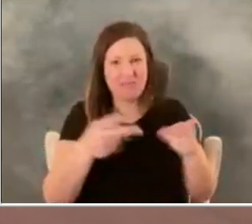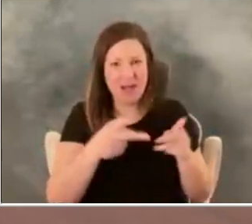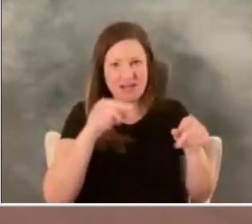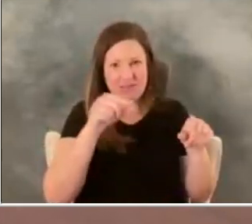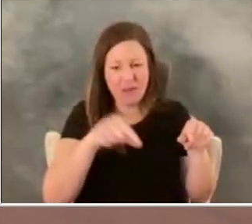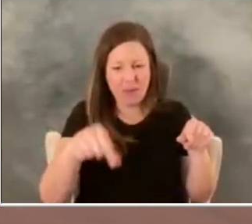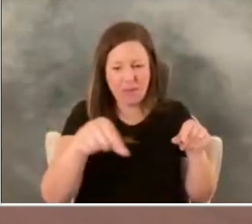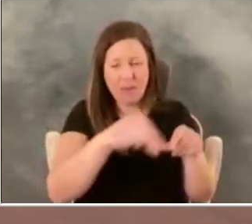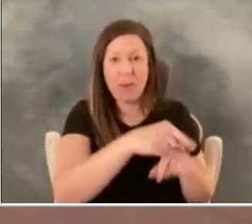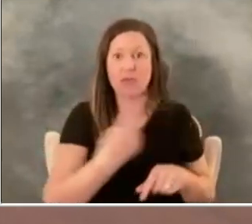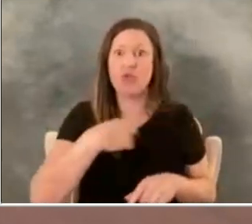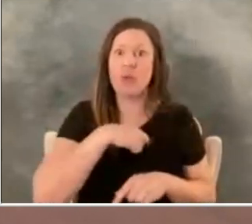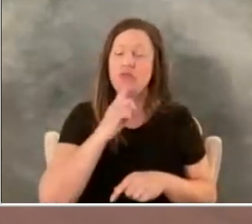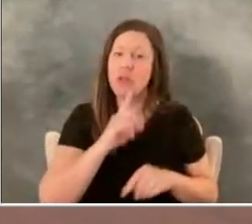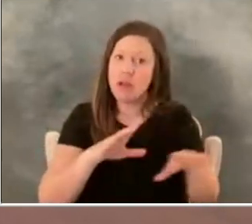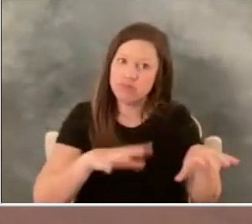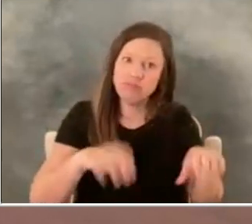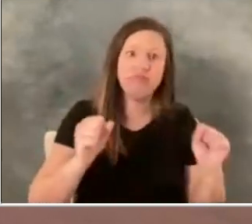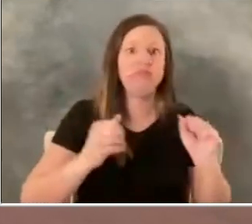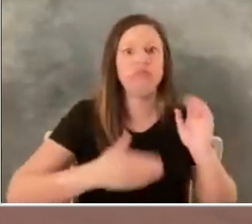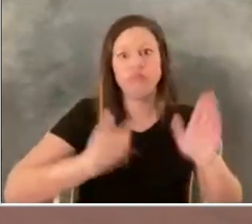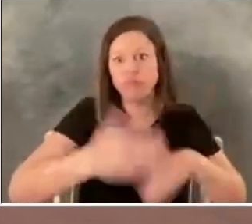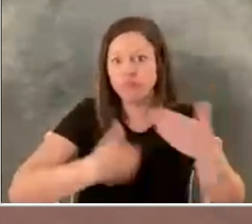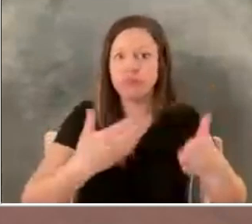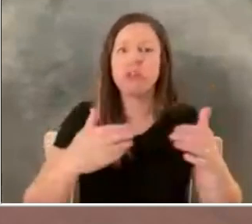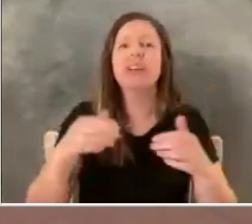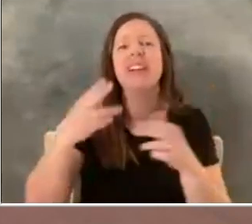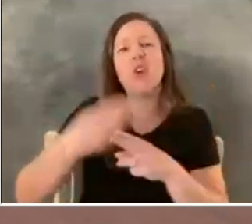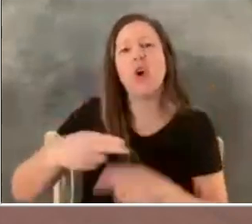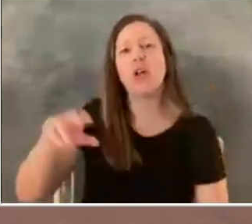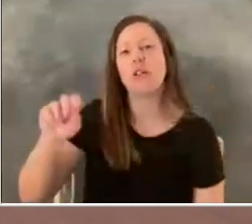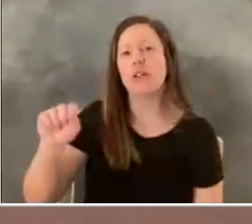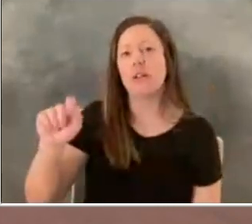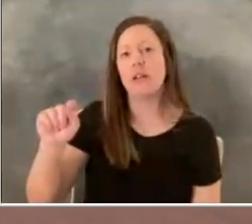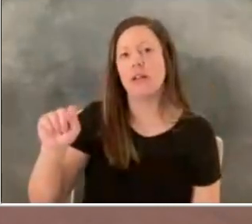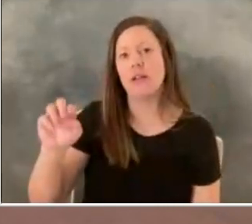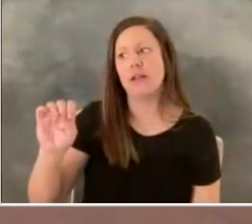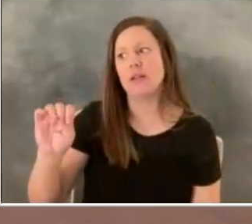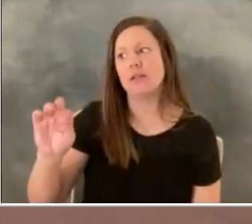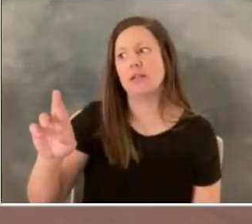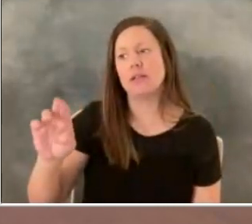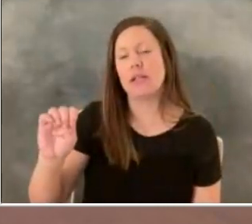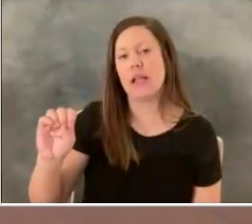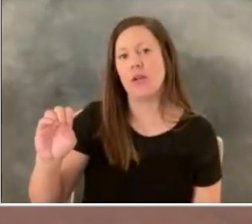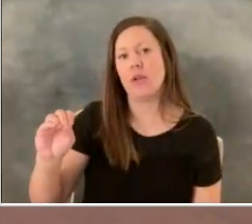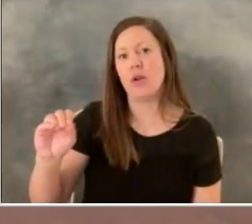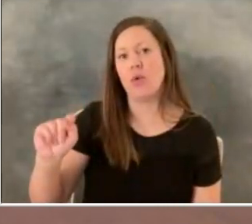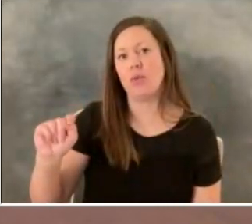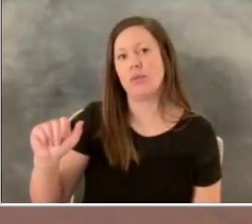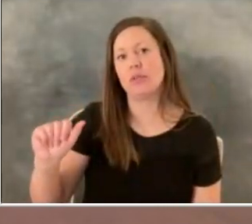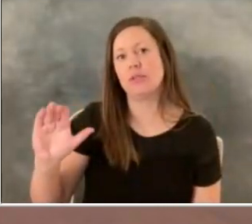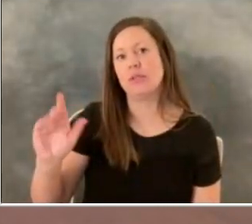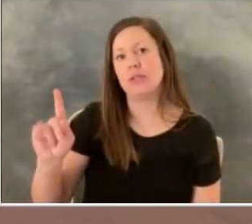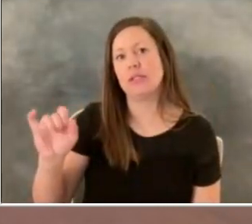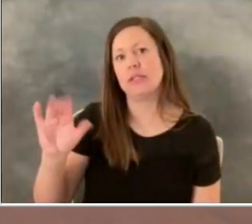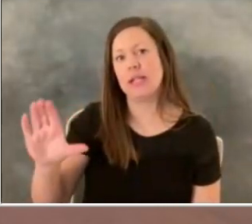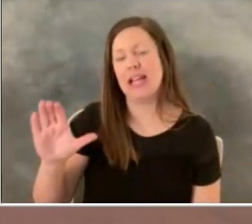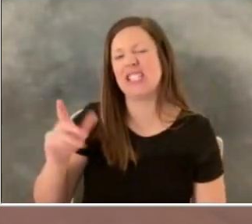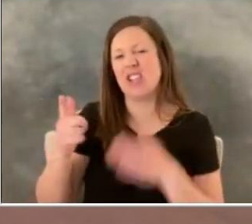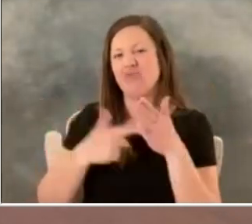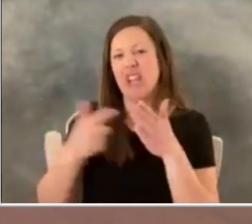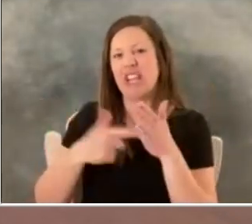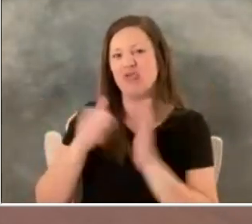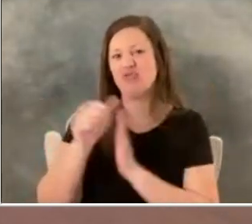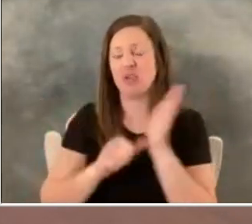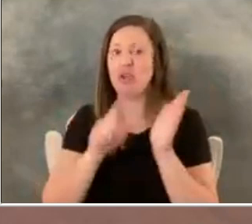quickly with what's called stereotactic radiosurgery, which is just a name for a very high dose, very